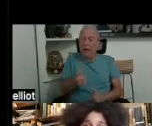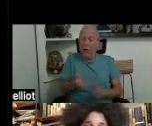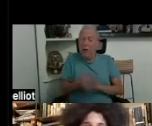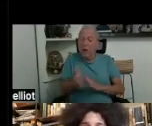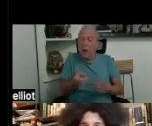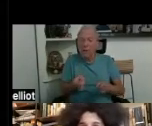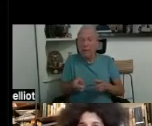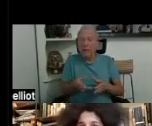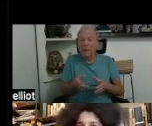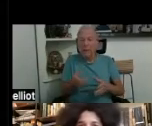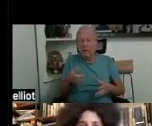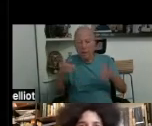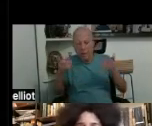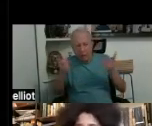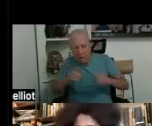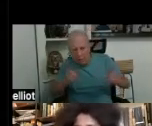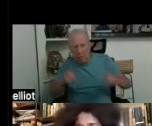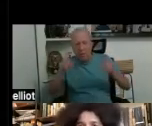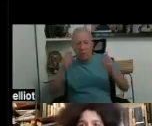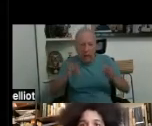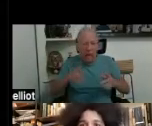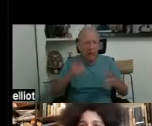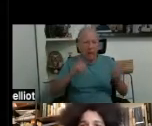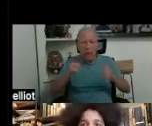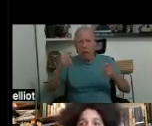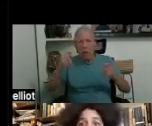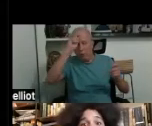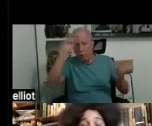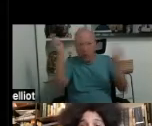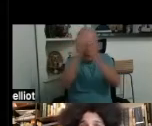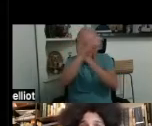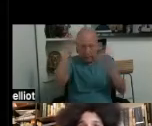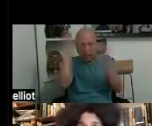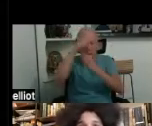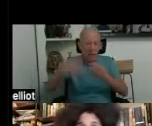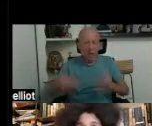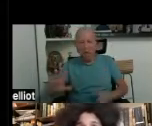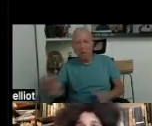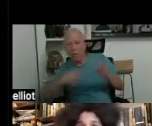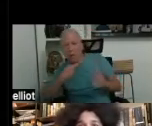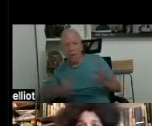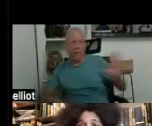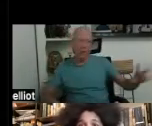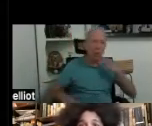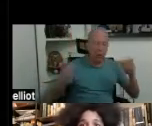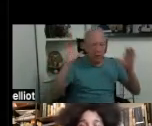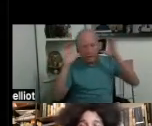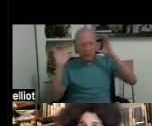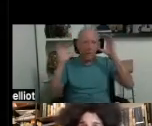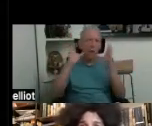Deciding together, switching between tasks, and listening to all of your voices takes effort.